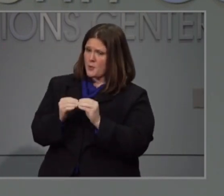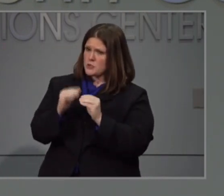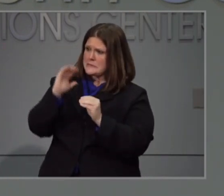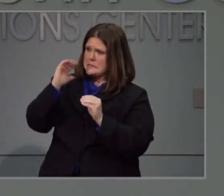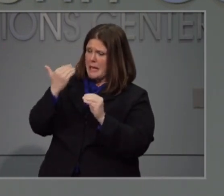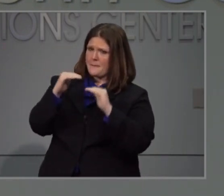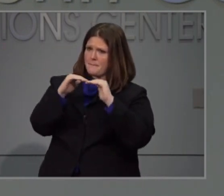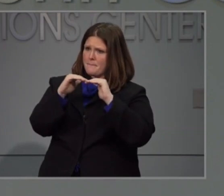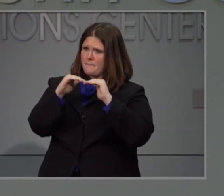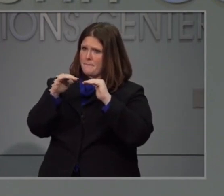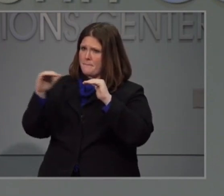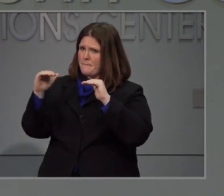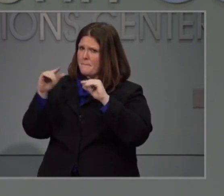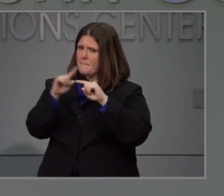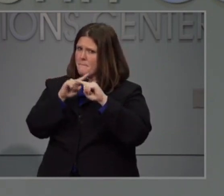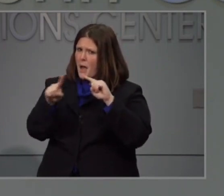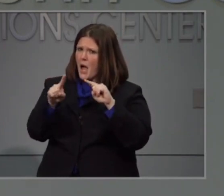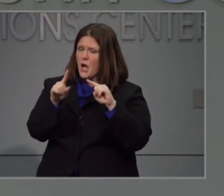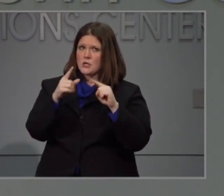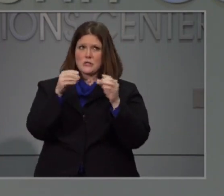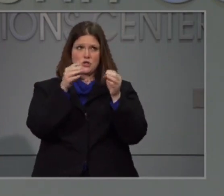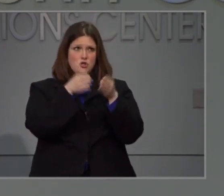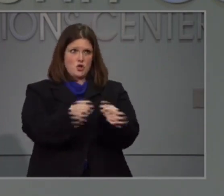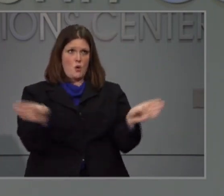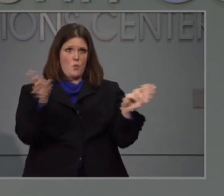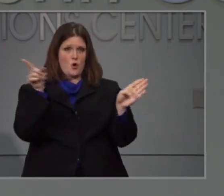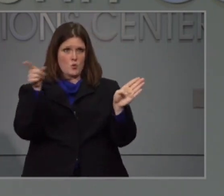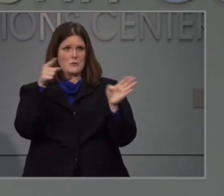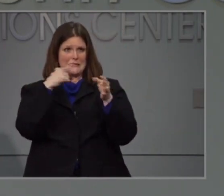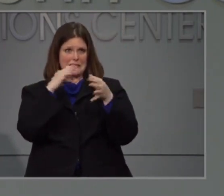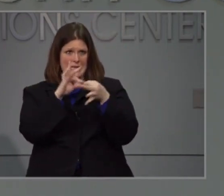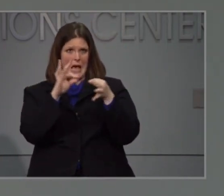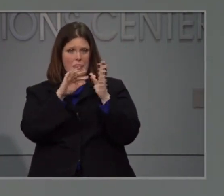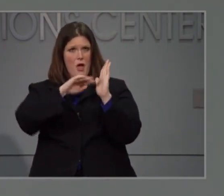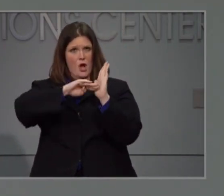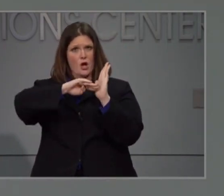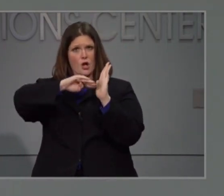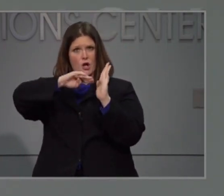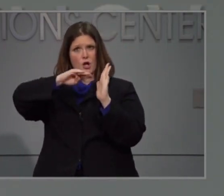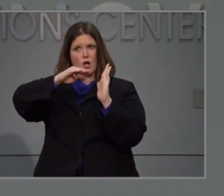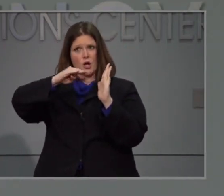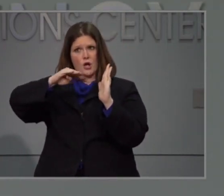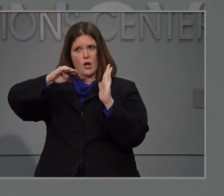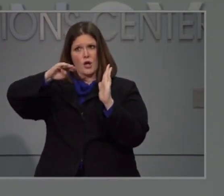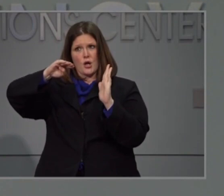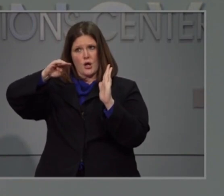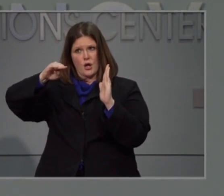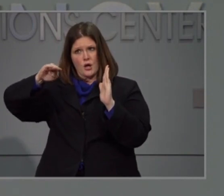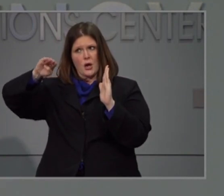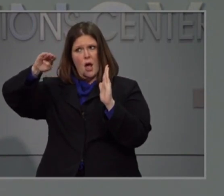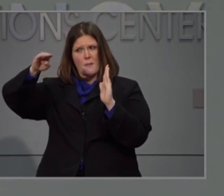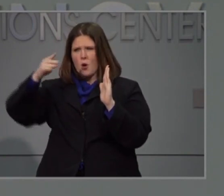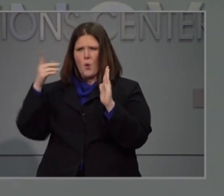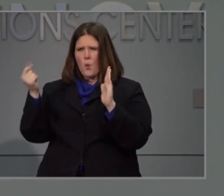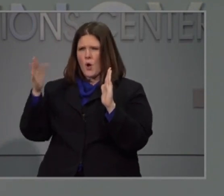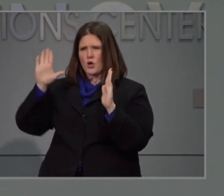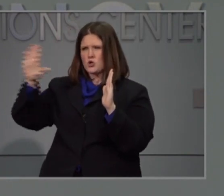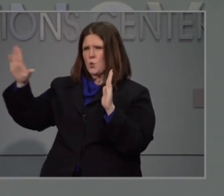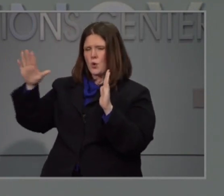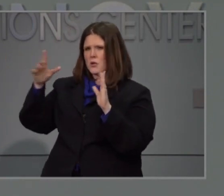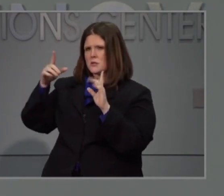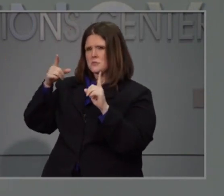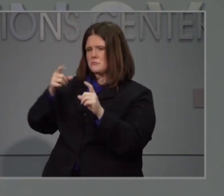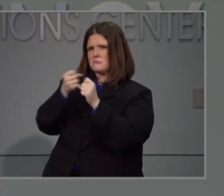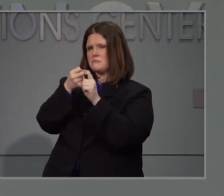cases, they're really climbing slowly. Are you saying that they're flat, or are you saying that they're rising at a slow, consistent rate? I appreciate your